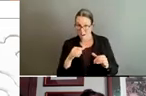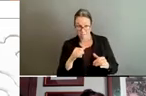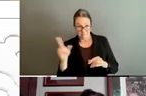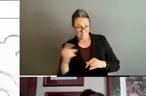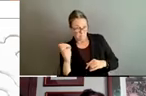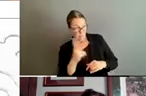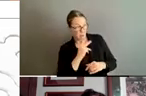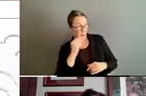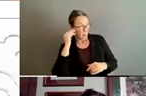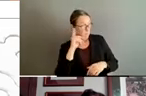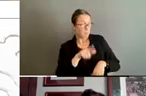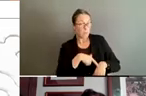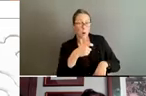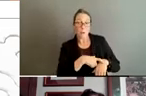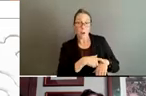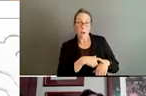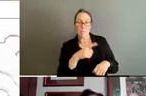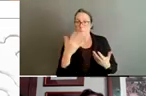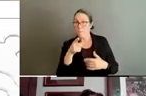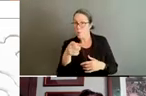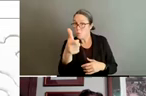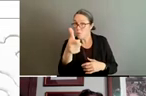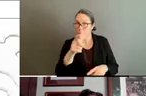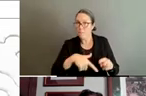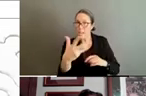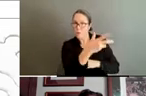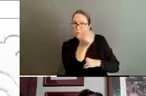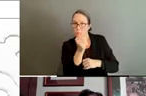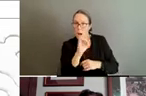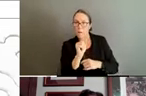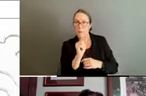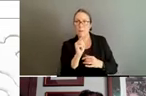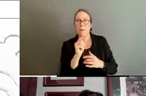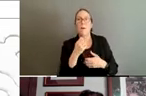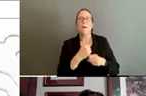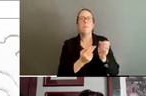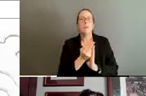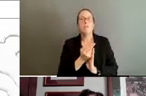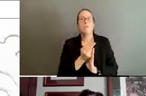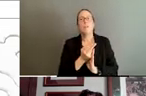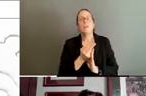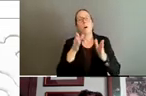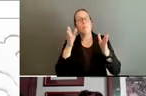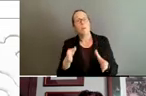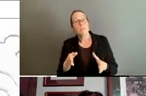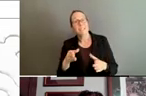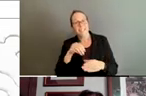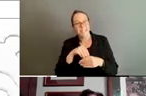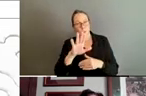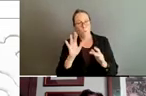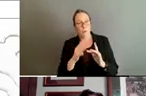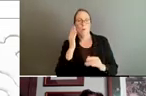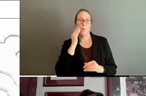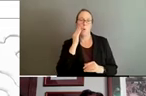a situation where you're able to grab that. And so making sure that somebody else in your support network knows where that's